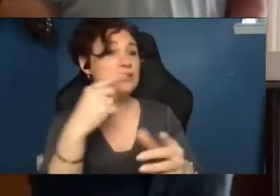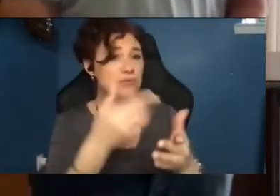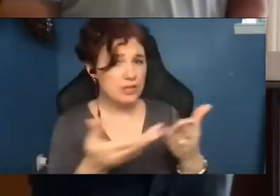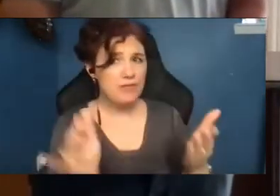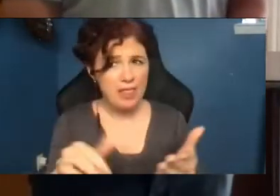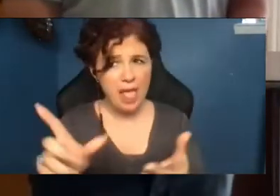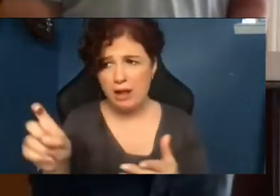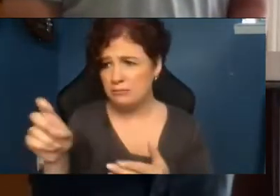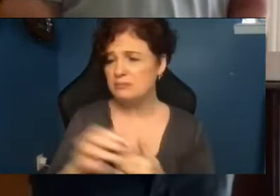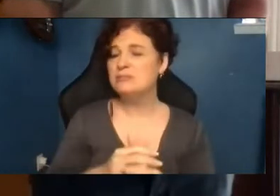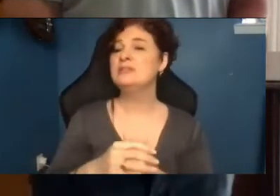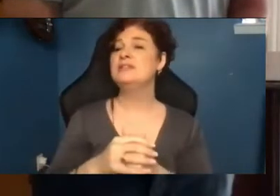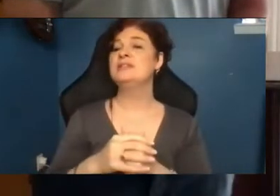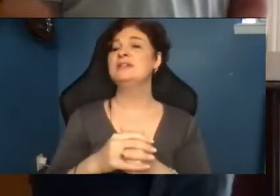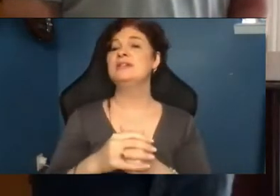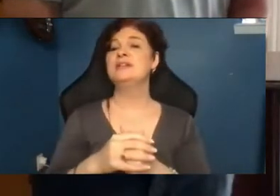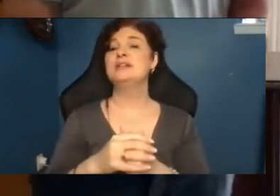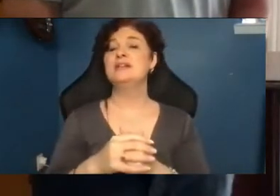that.